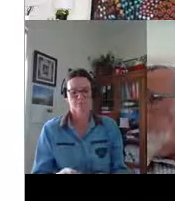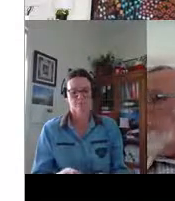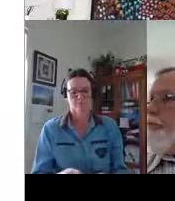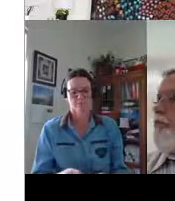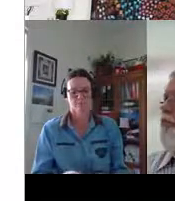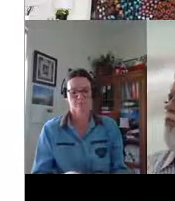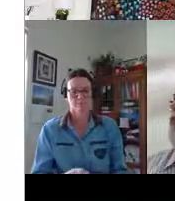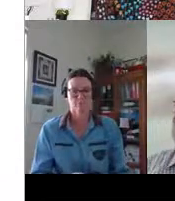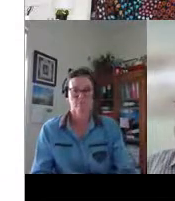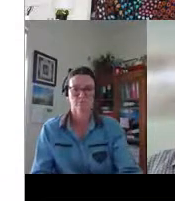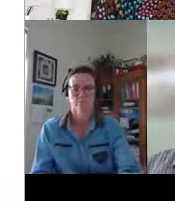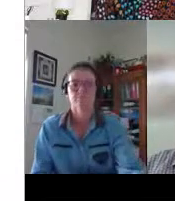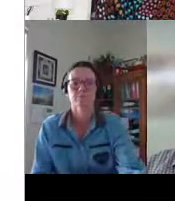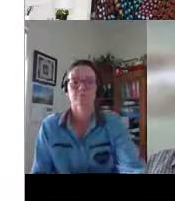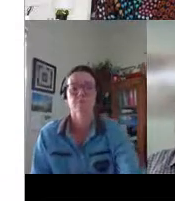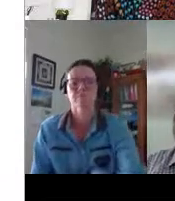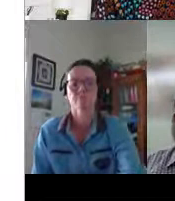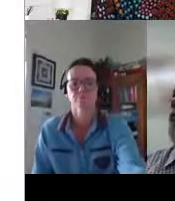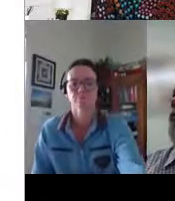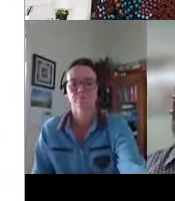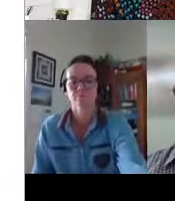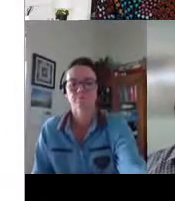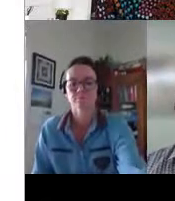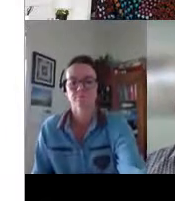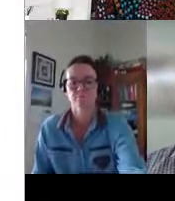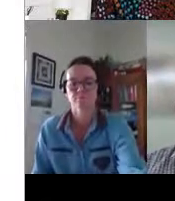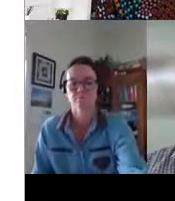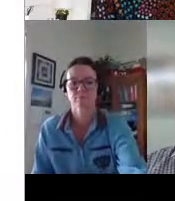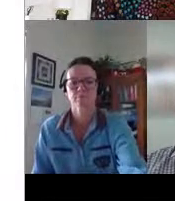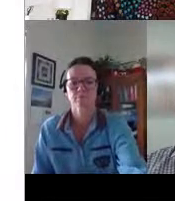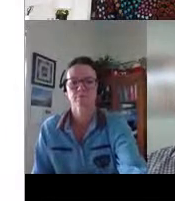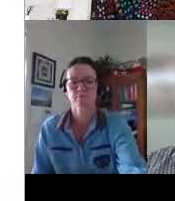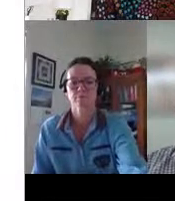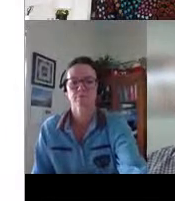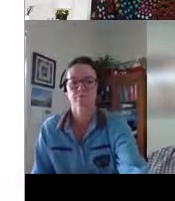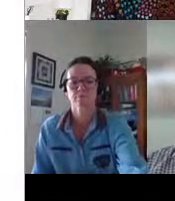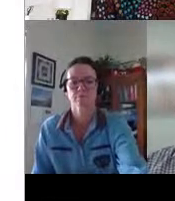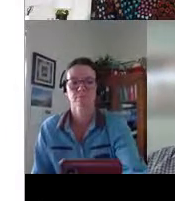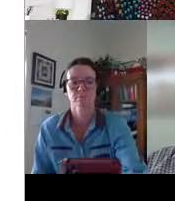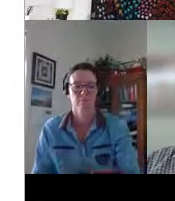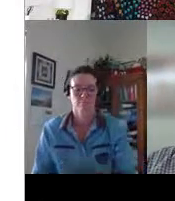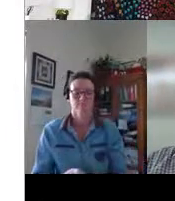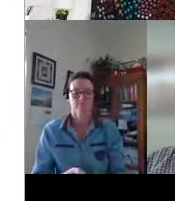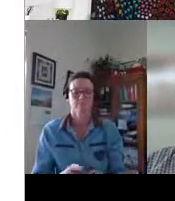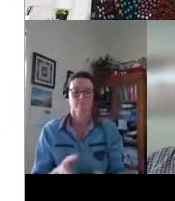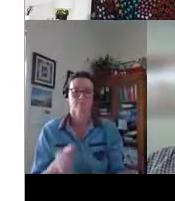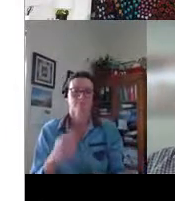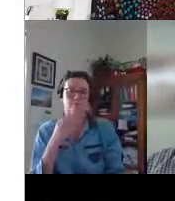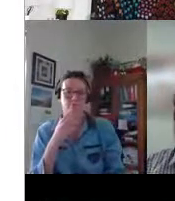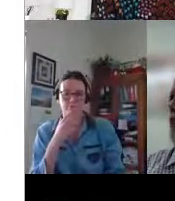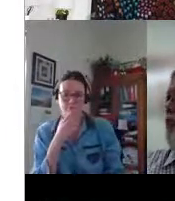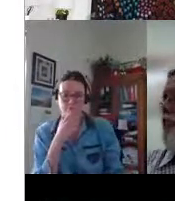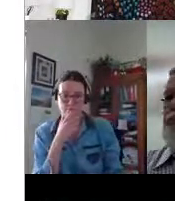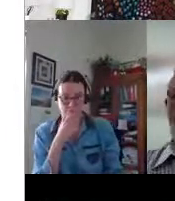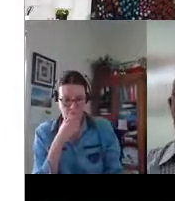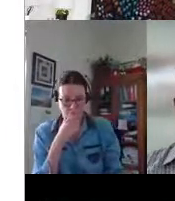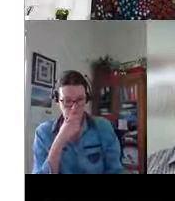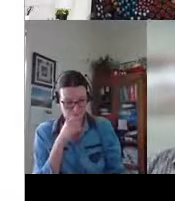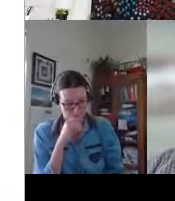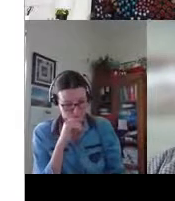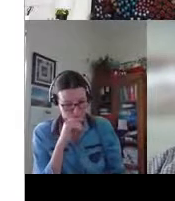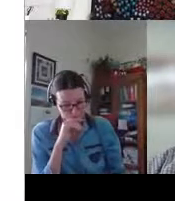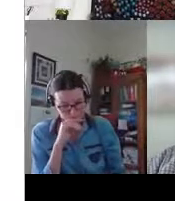capture that emerging market, understand what the potential impact is if that market is realized, and then use that to help advocate for a win-win scenario